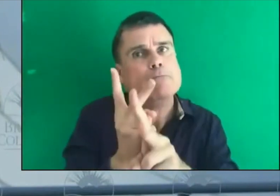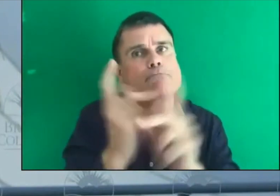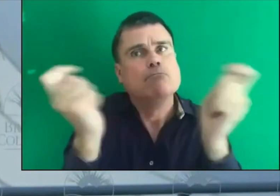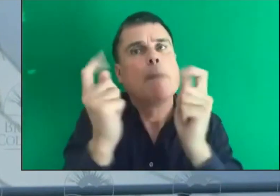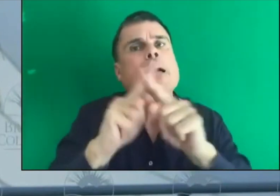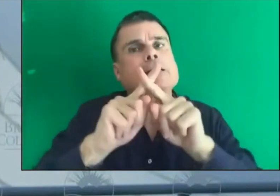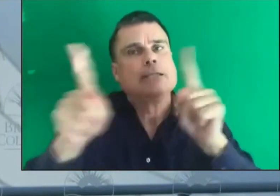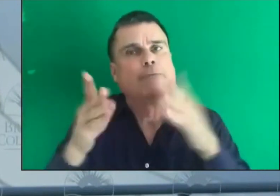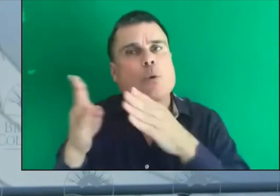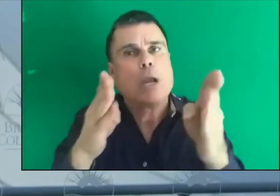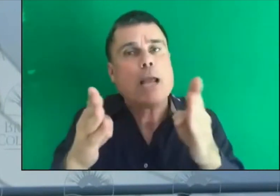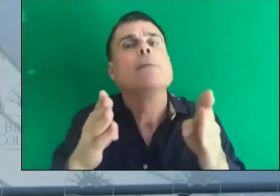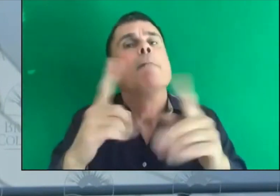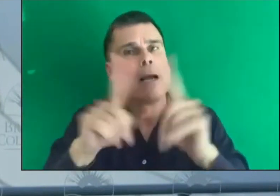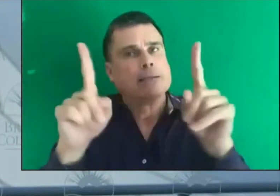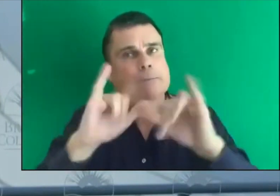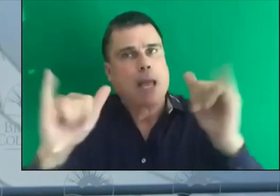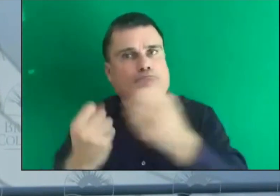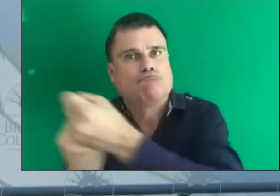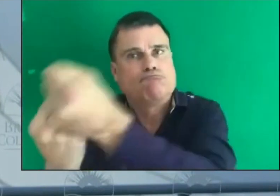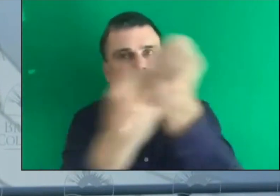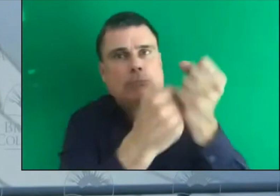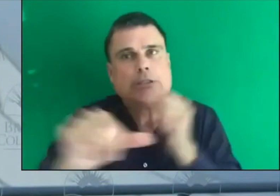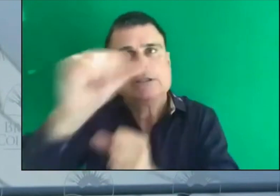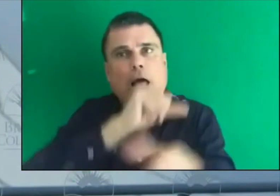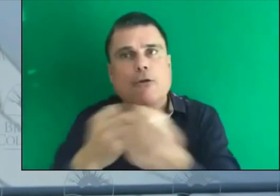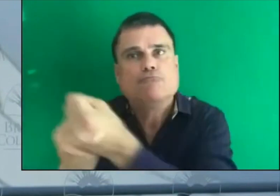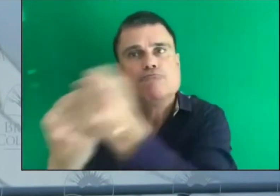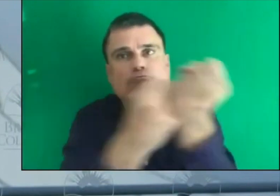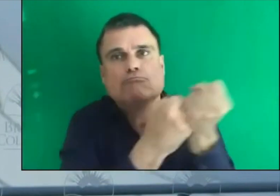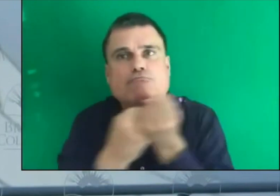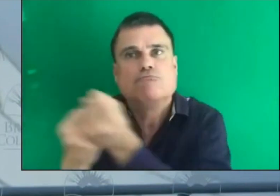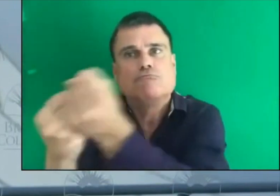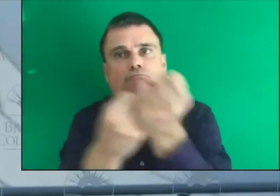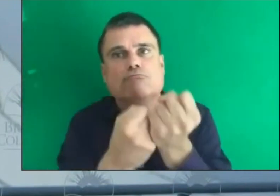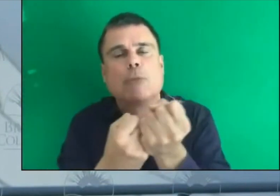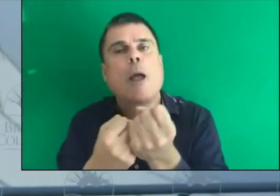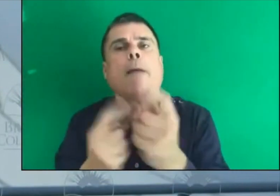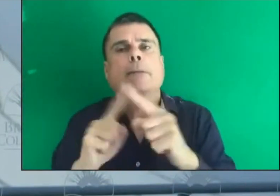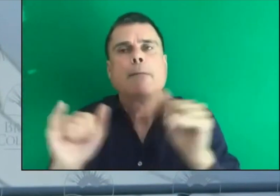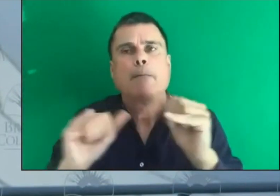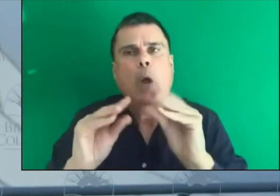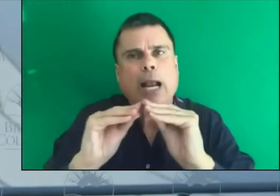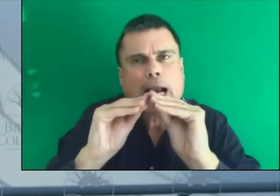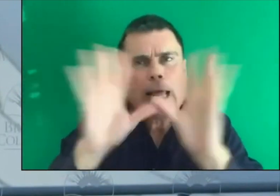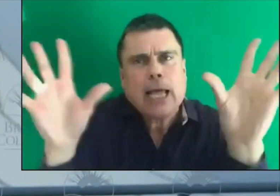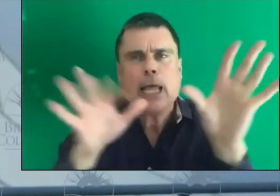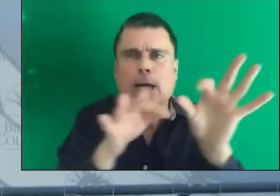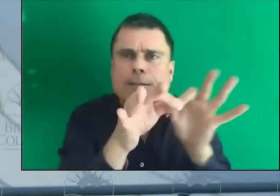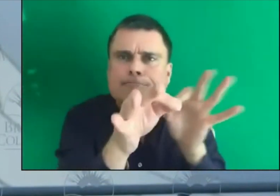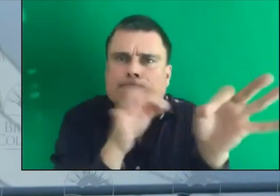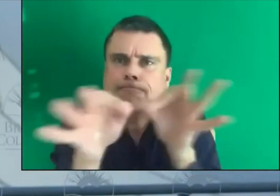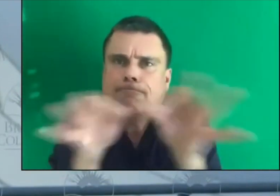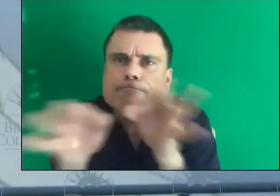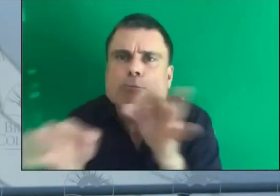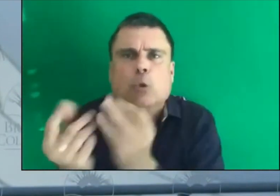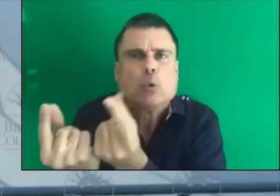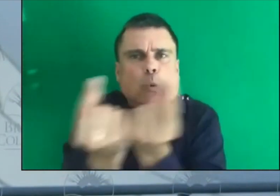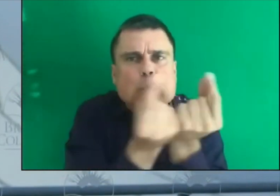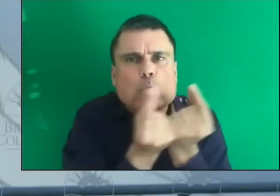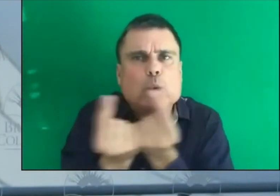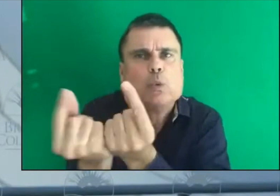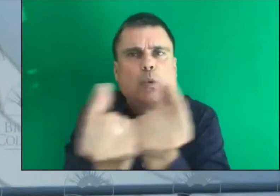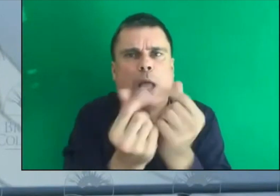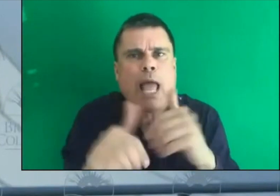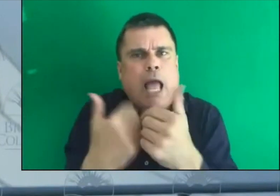we want to do. And so I was very moved by the presentations on the call yesterday, as I have been on the multiple calls I've been on